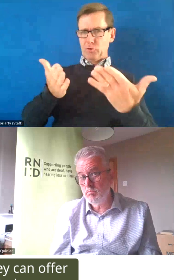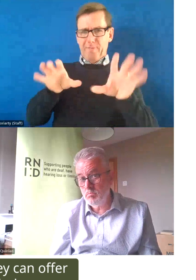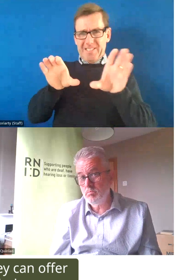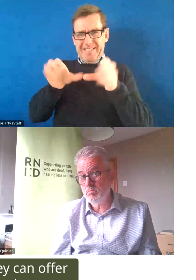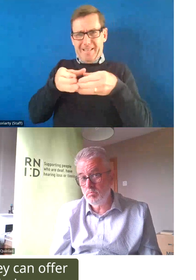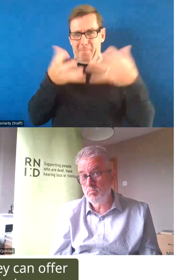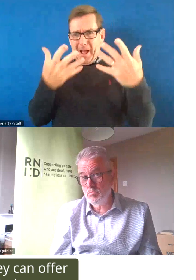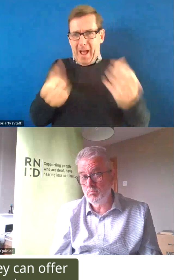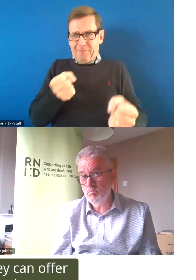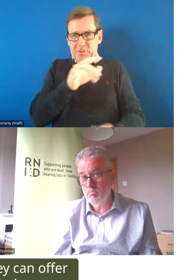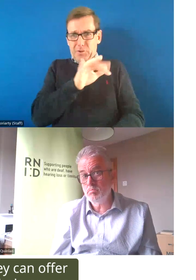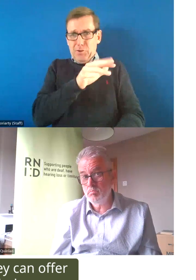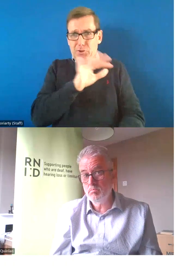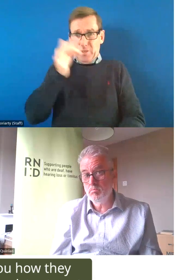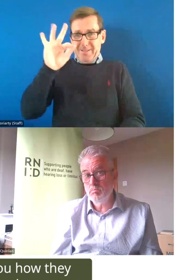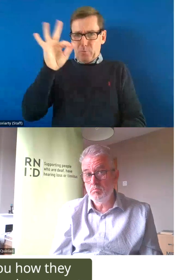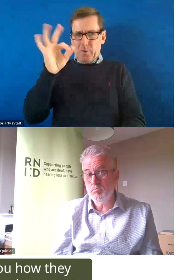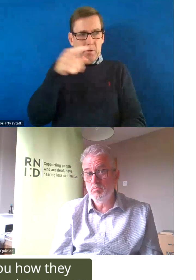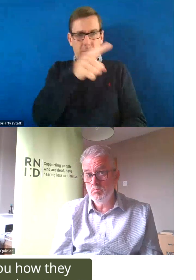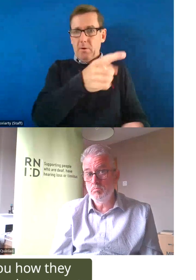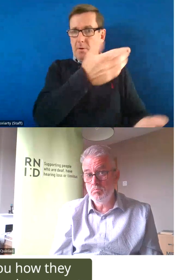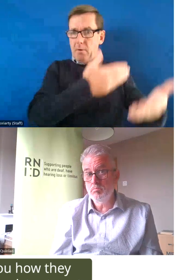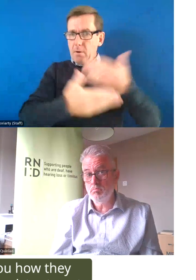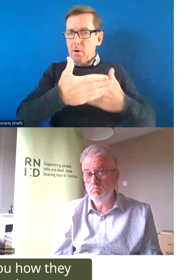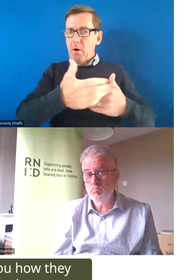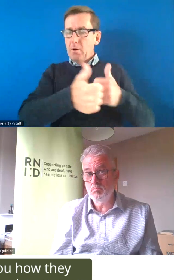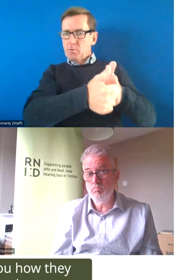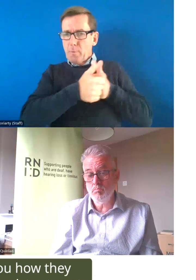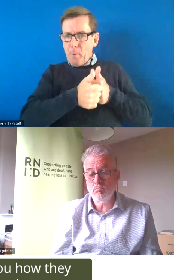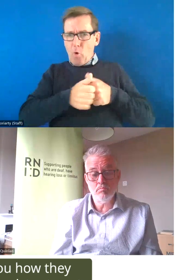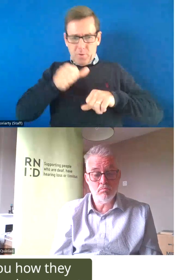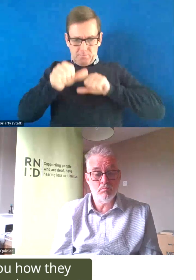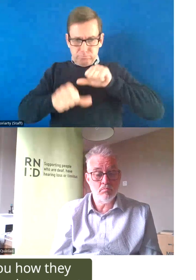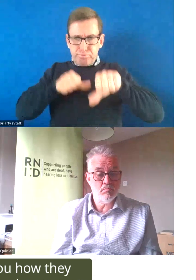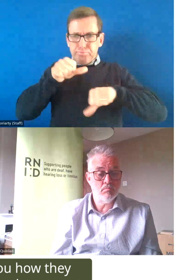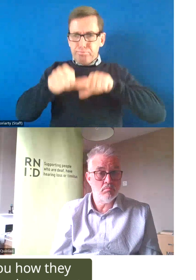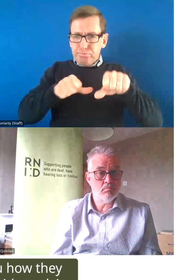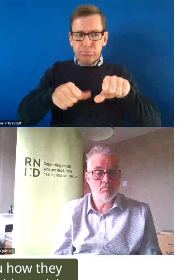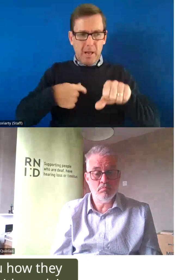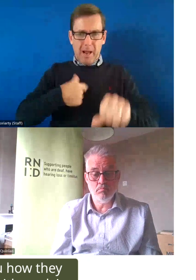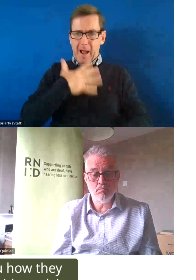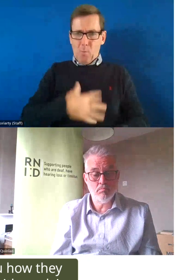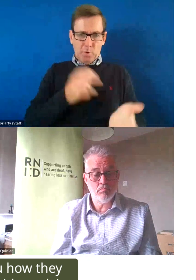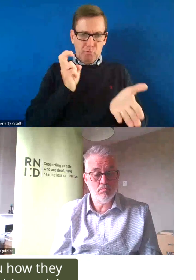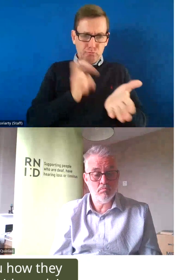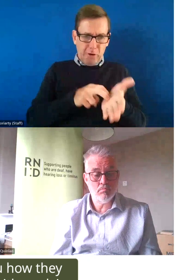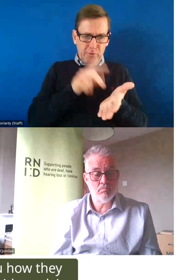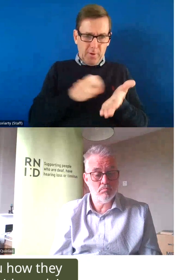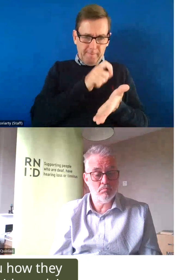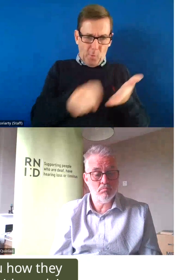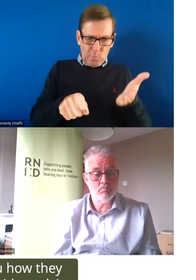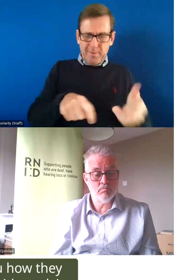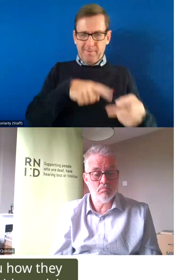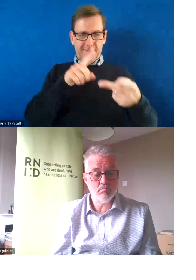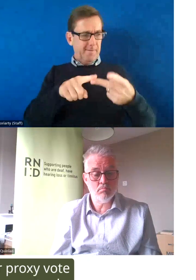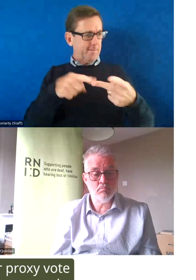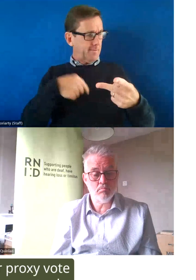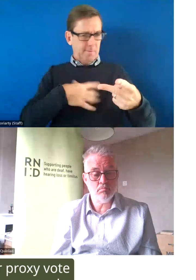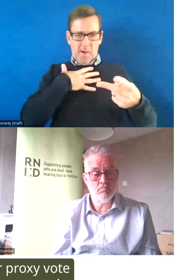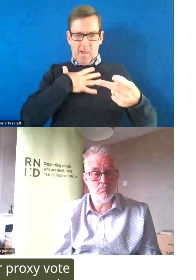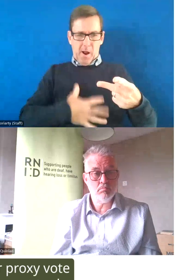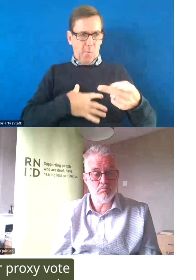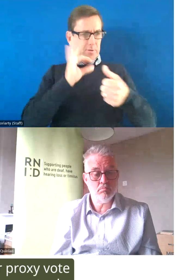offer throughout the whole process. So they can tell you how they can support you to register to vote. They can tell you how they can support you with applying